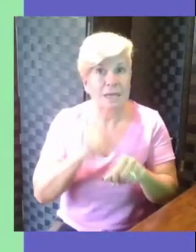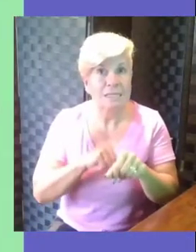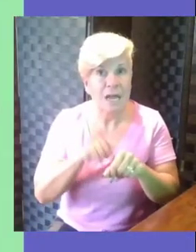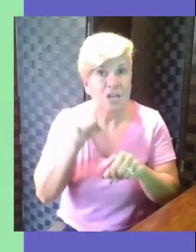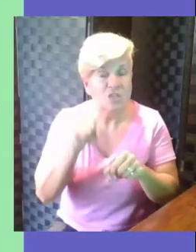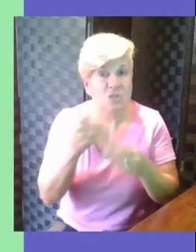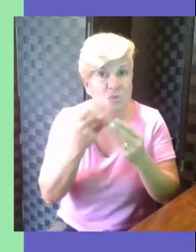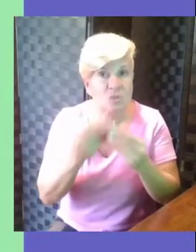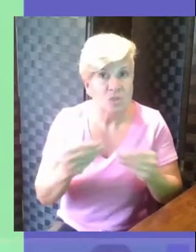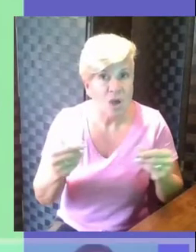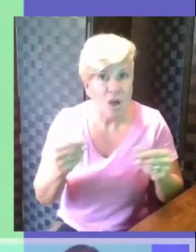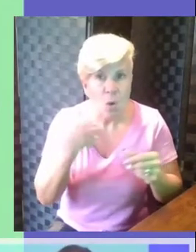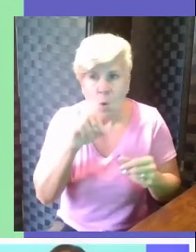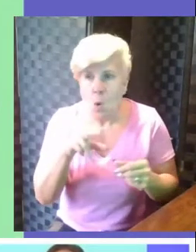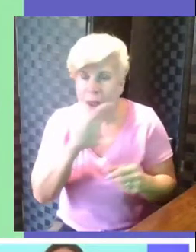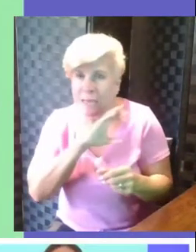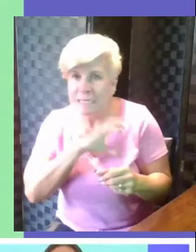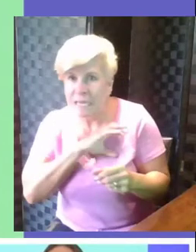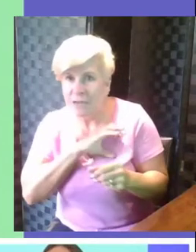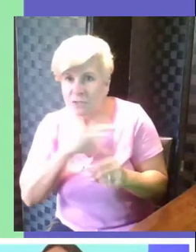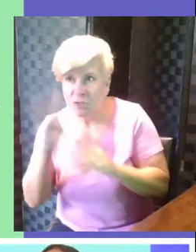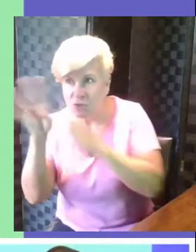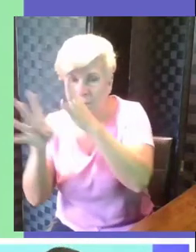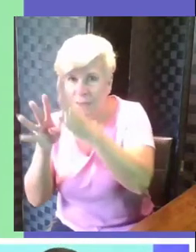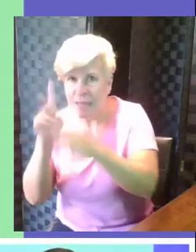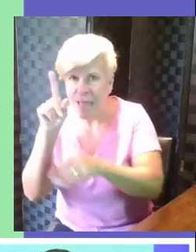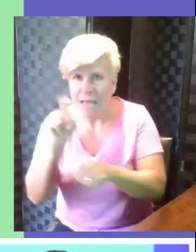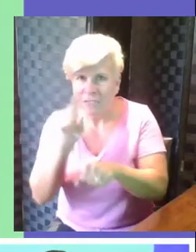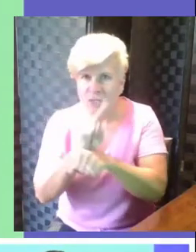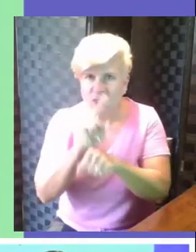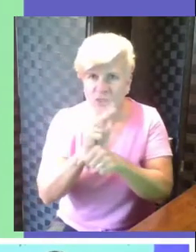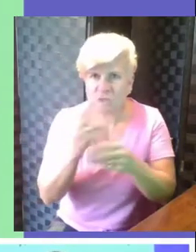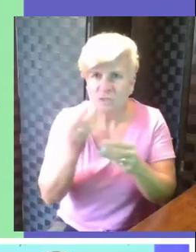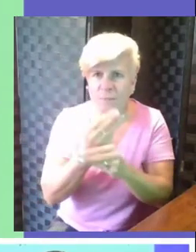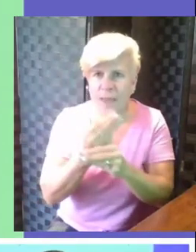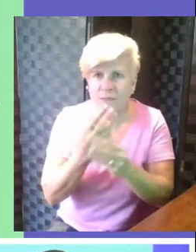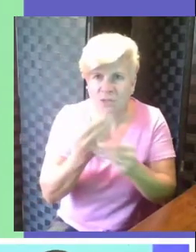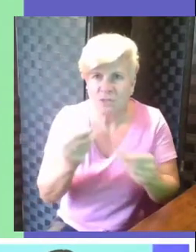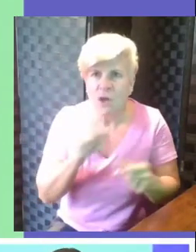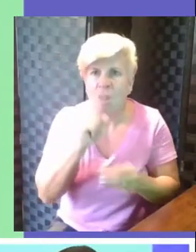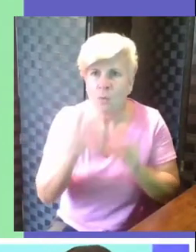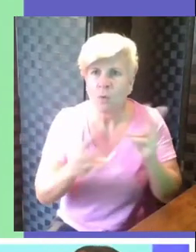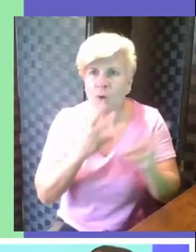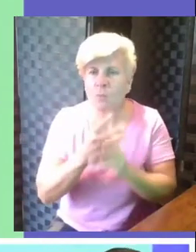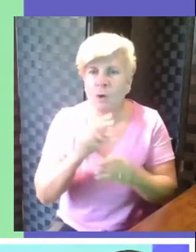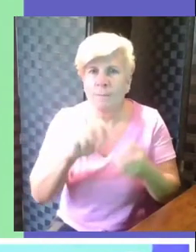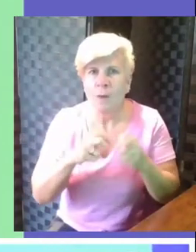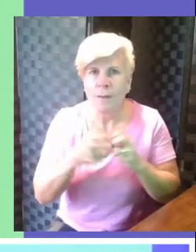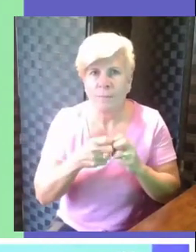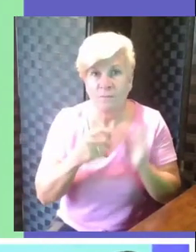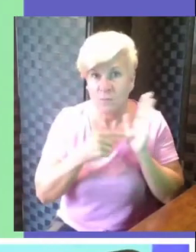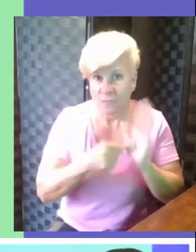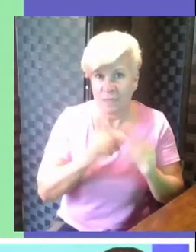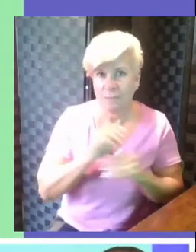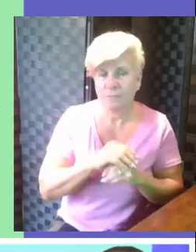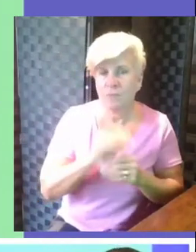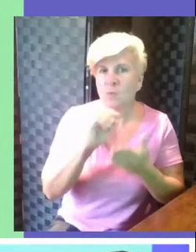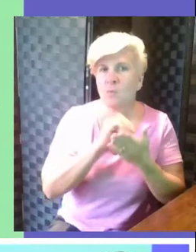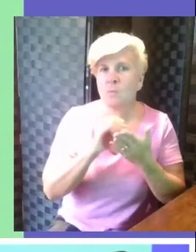time when you or a character you made up had to use math to solve a real-world problem. For